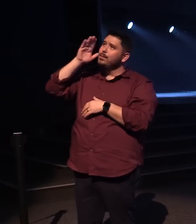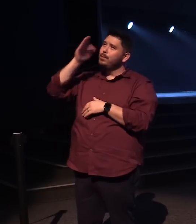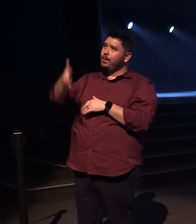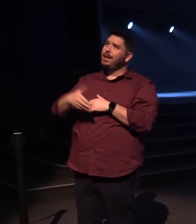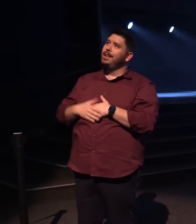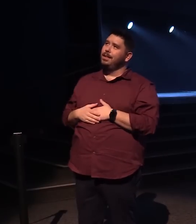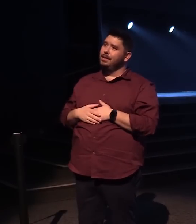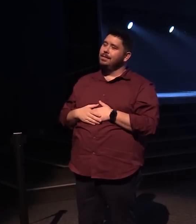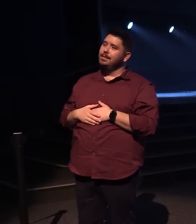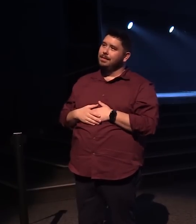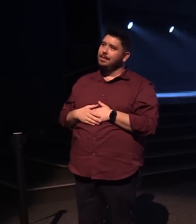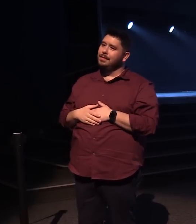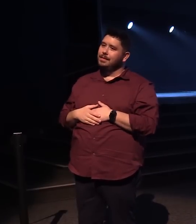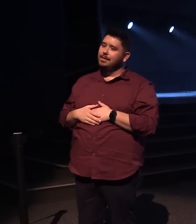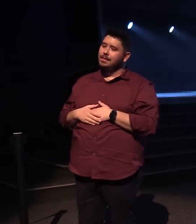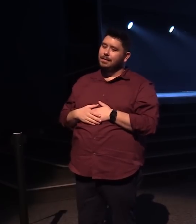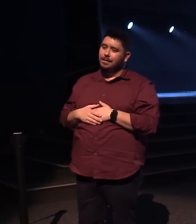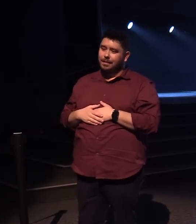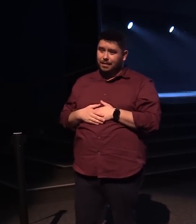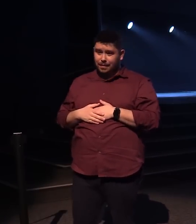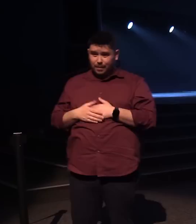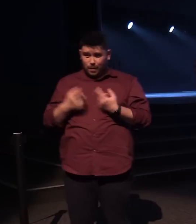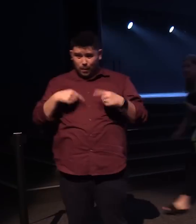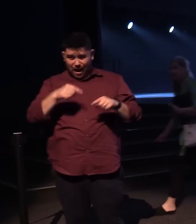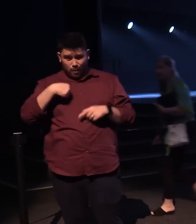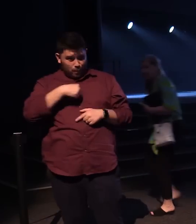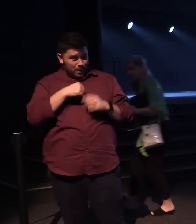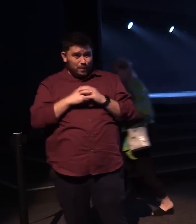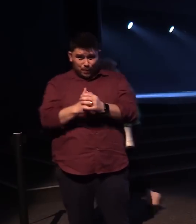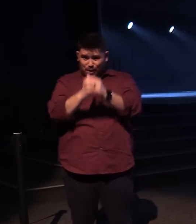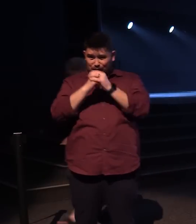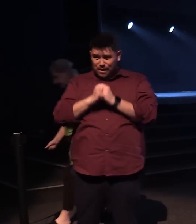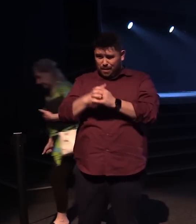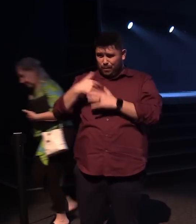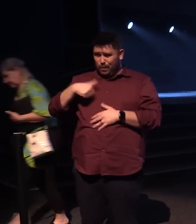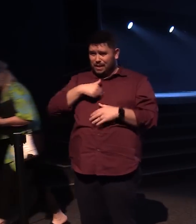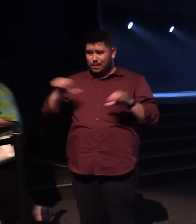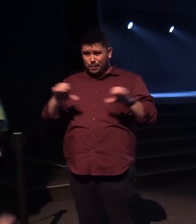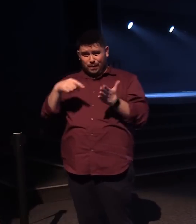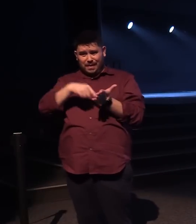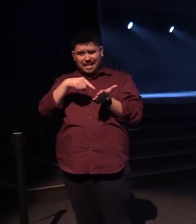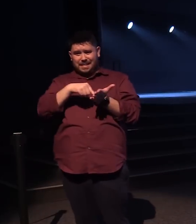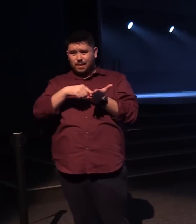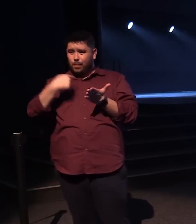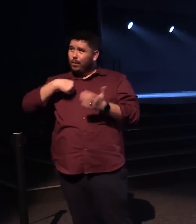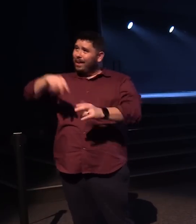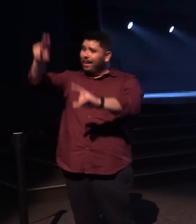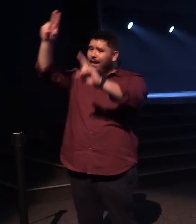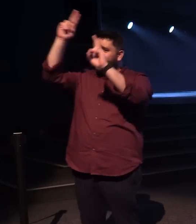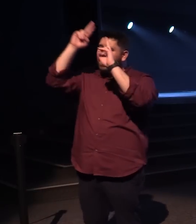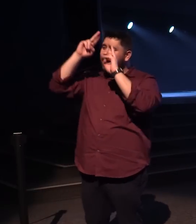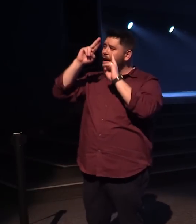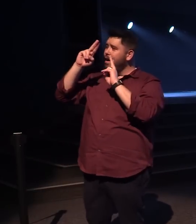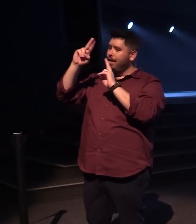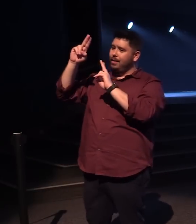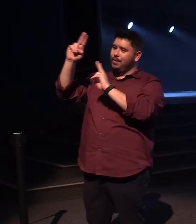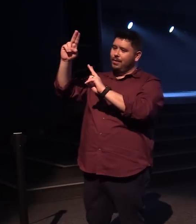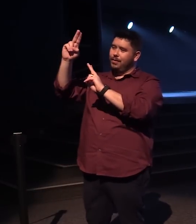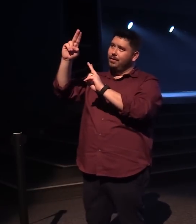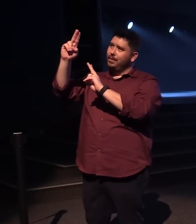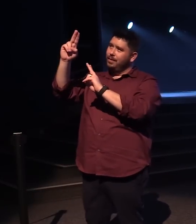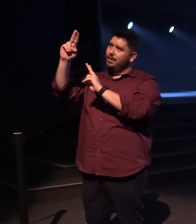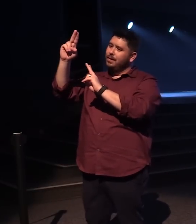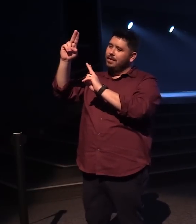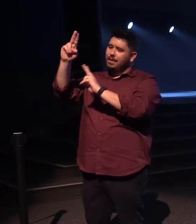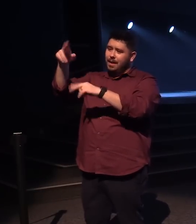Listen, this is what we're doing when we're in worship together. It says, revere the eternal, you his saints.